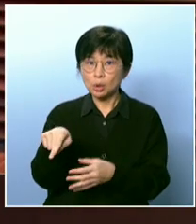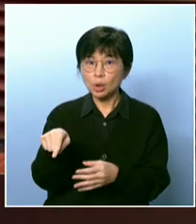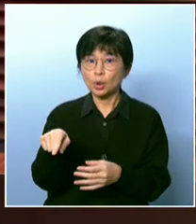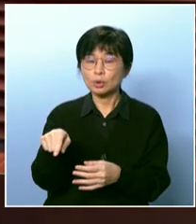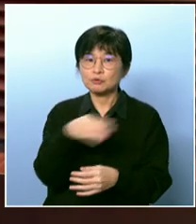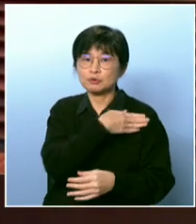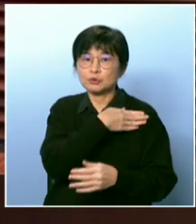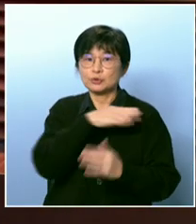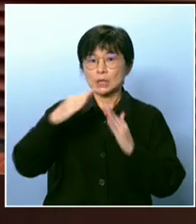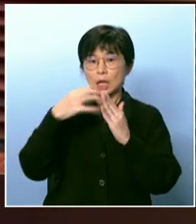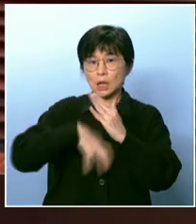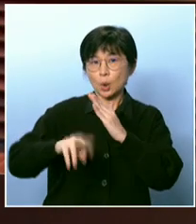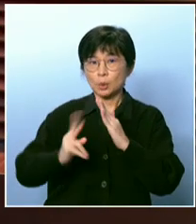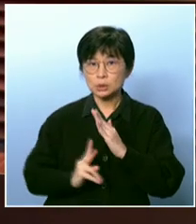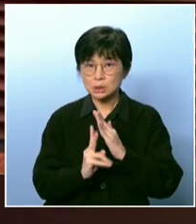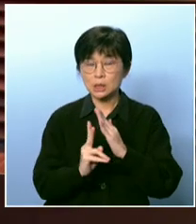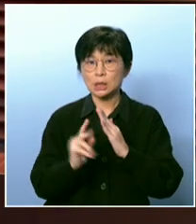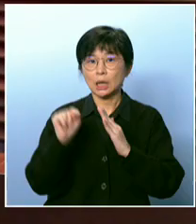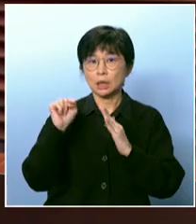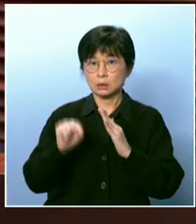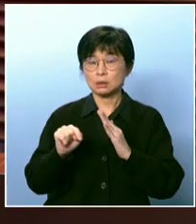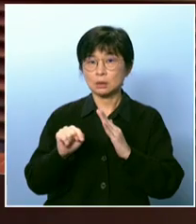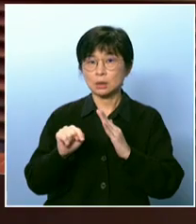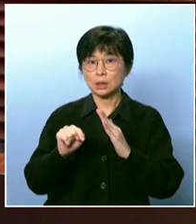of welfare premises